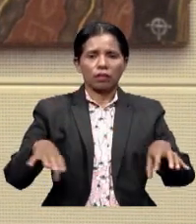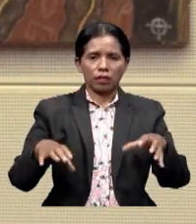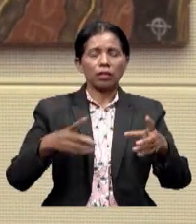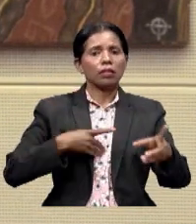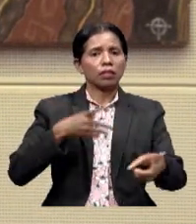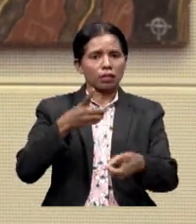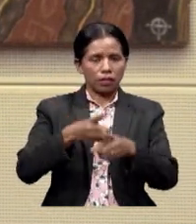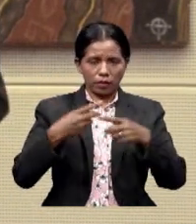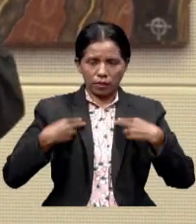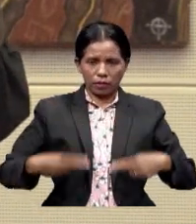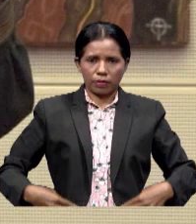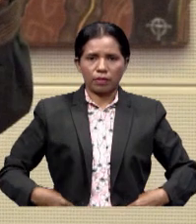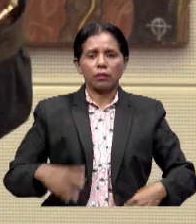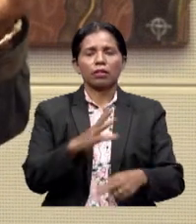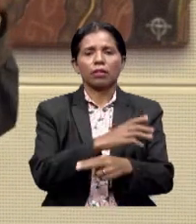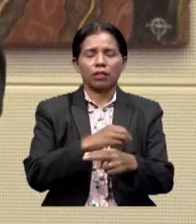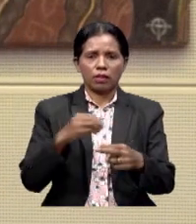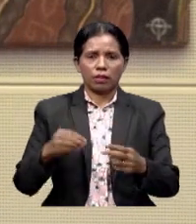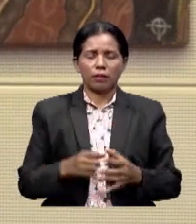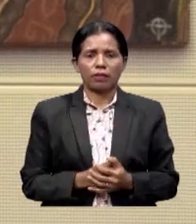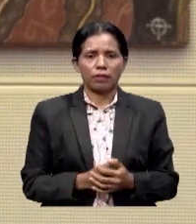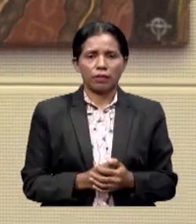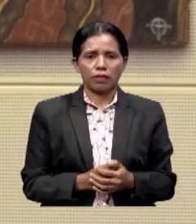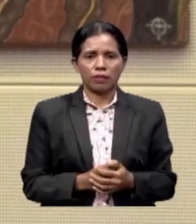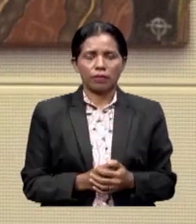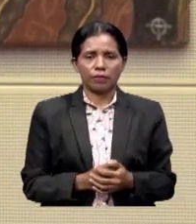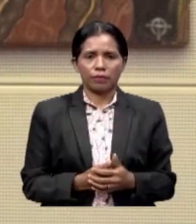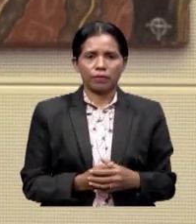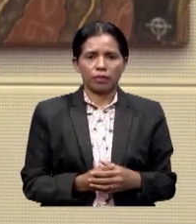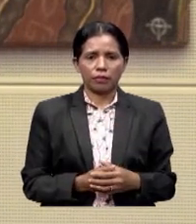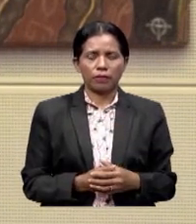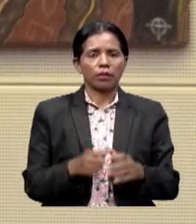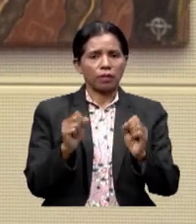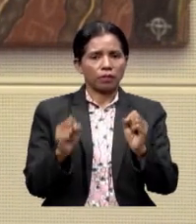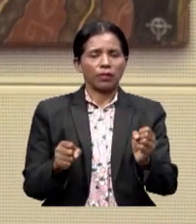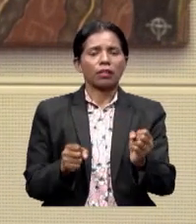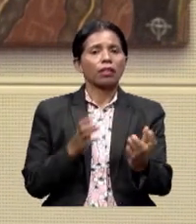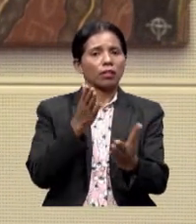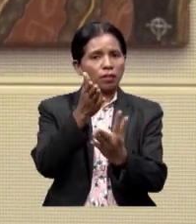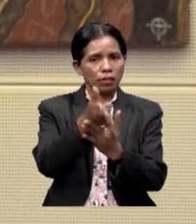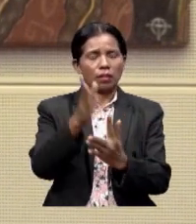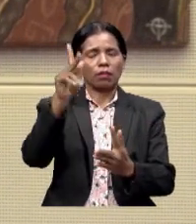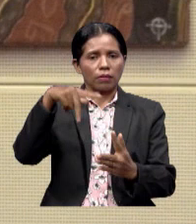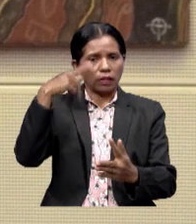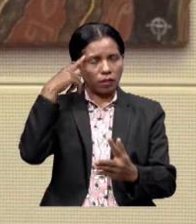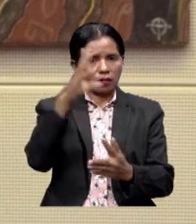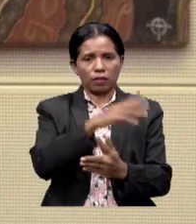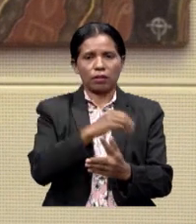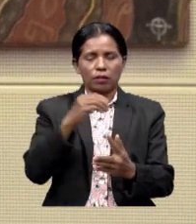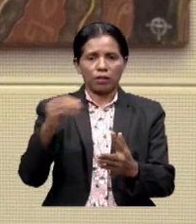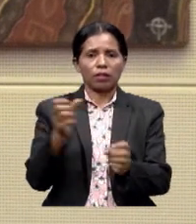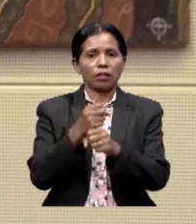and but also potentially never to exclude political extremism or